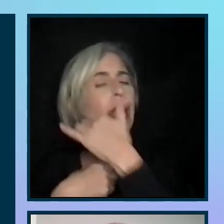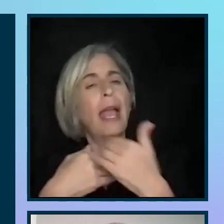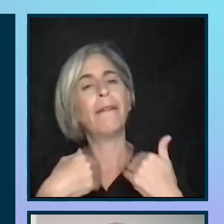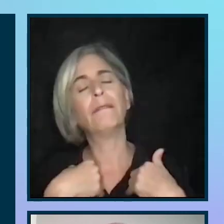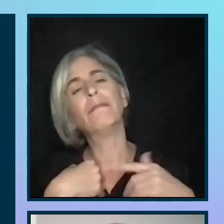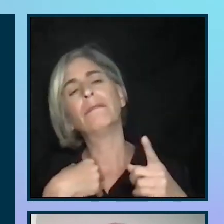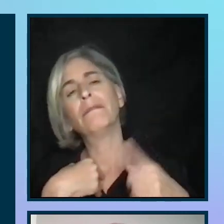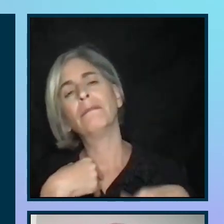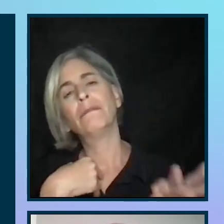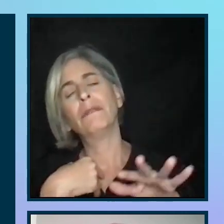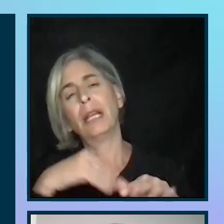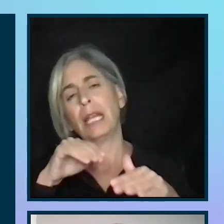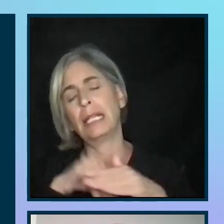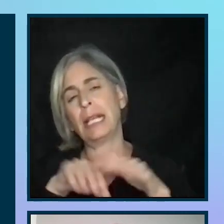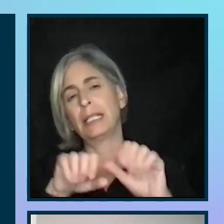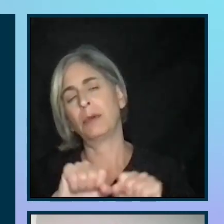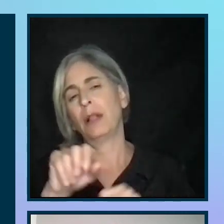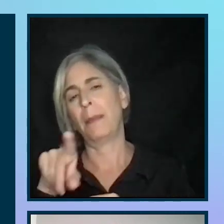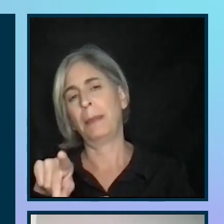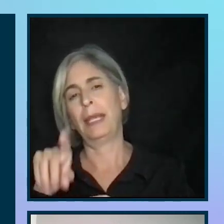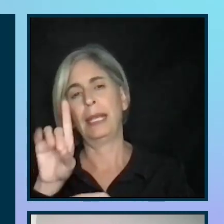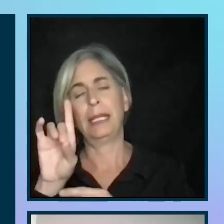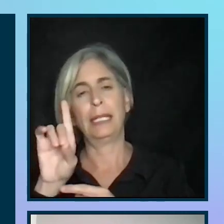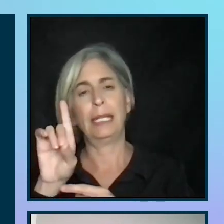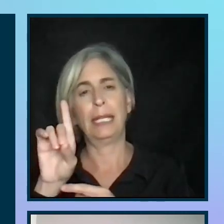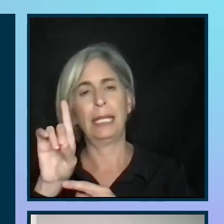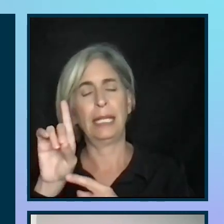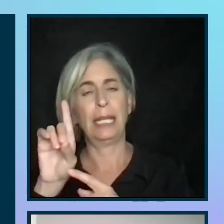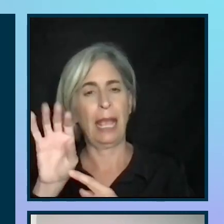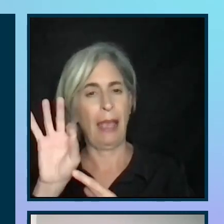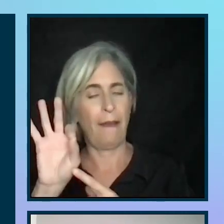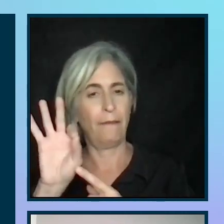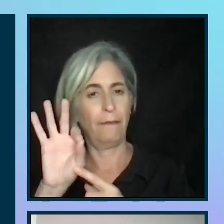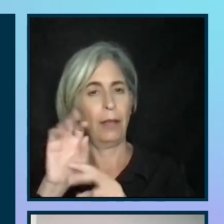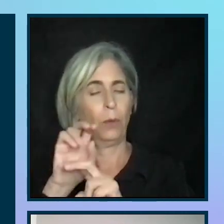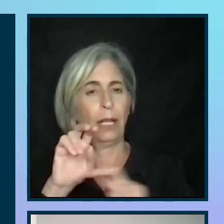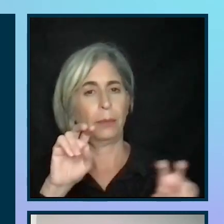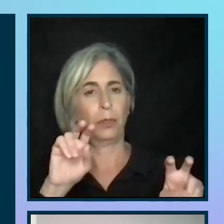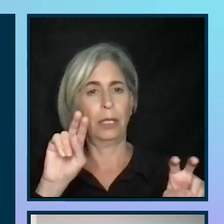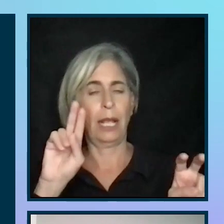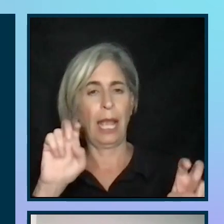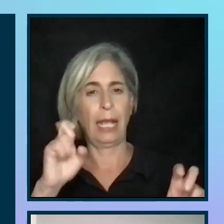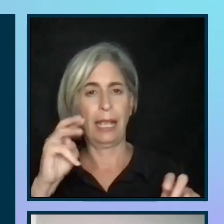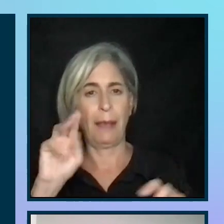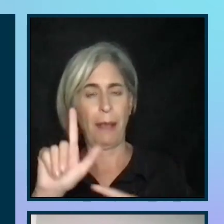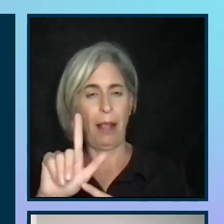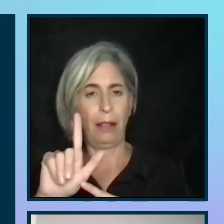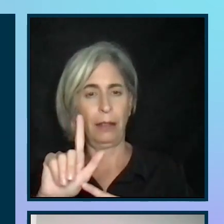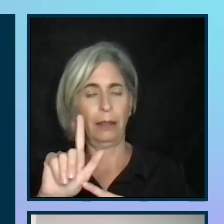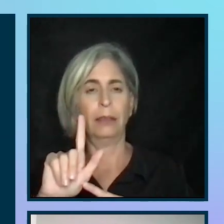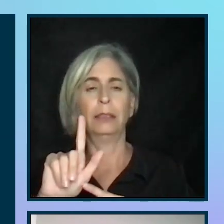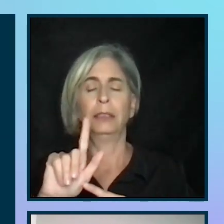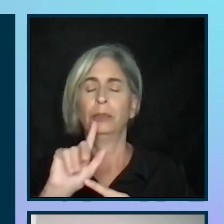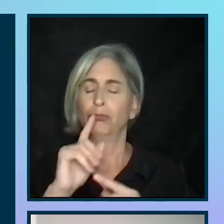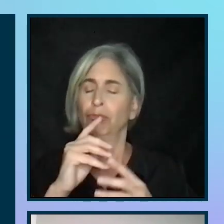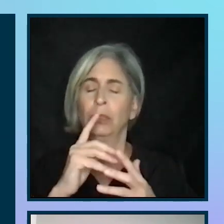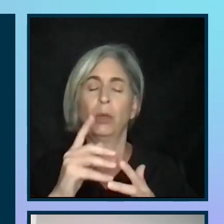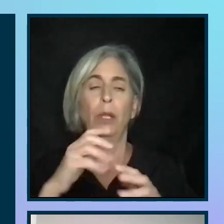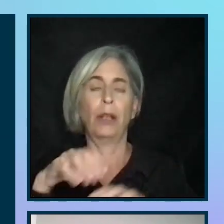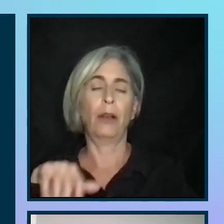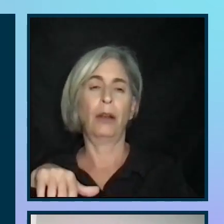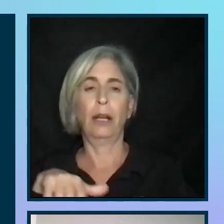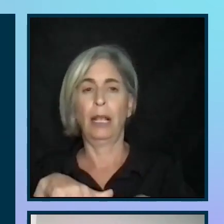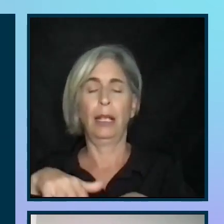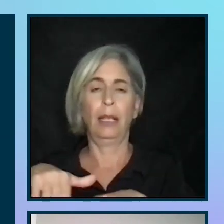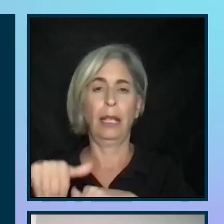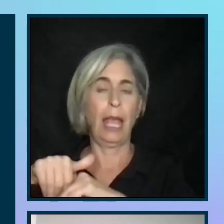our accessible PDFs and we export them to XML. And it's a highly rich XML. We're exporting content